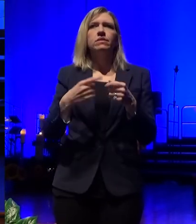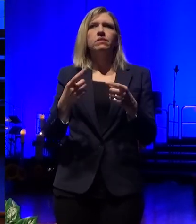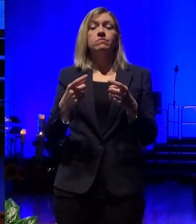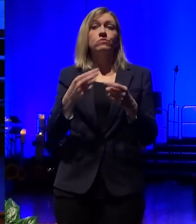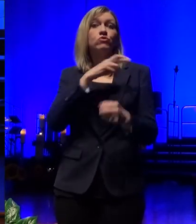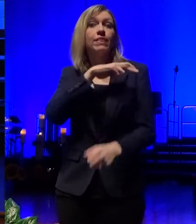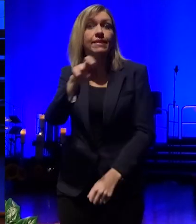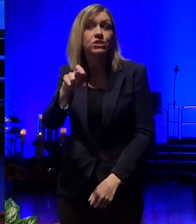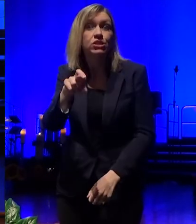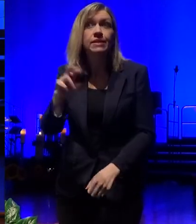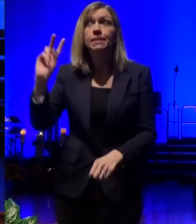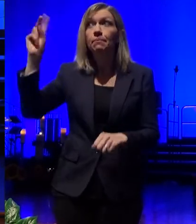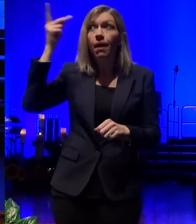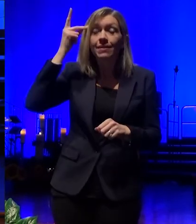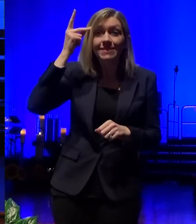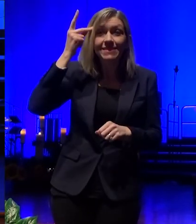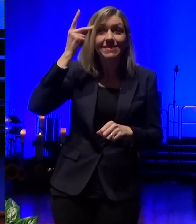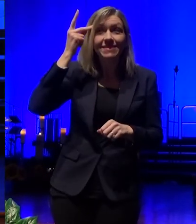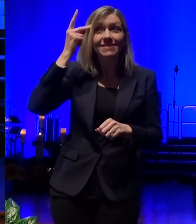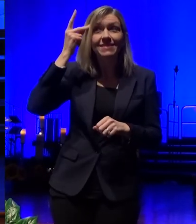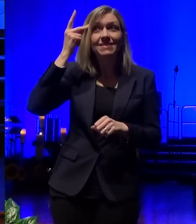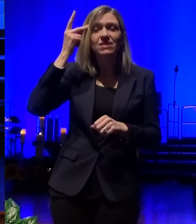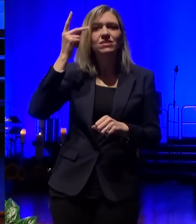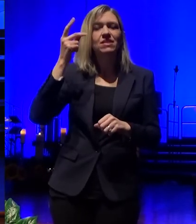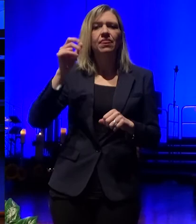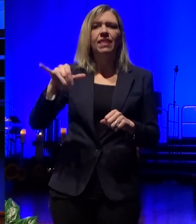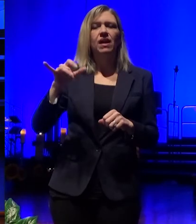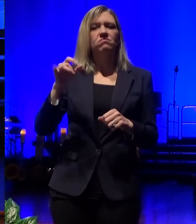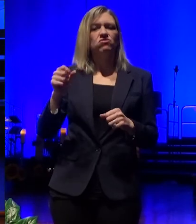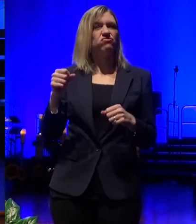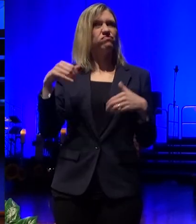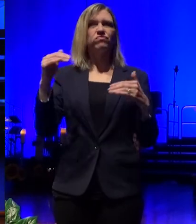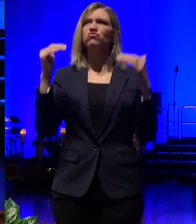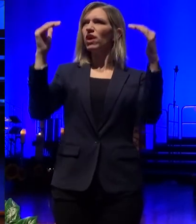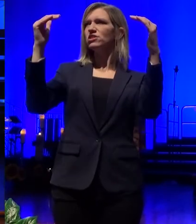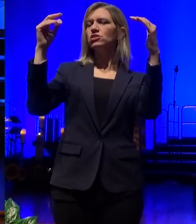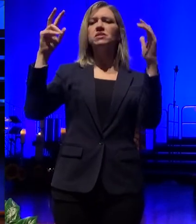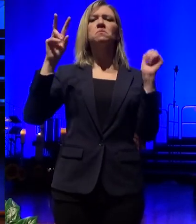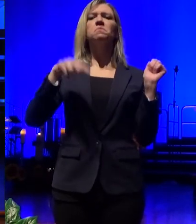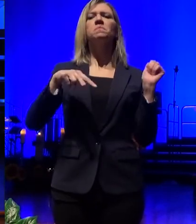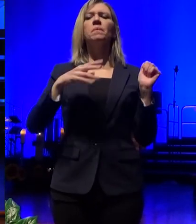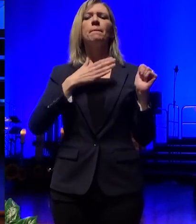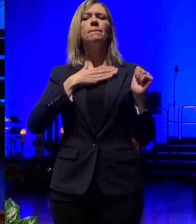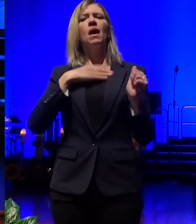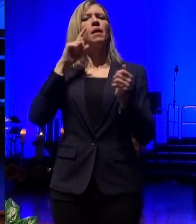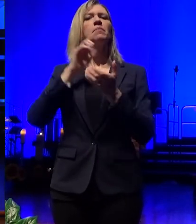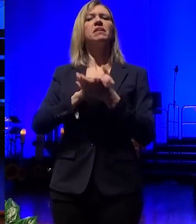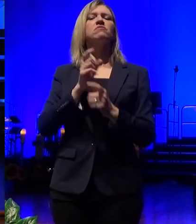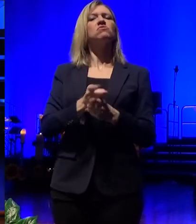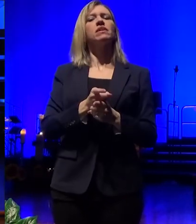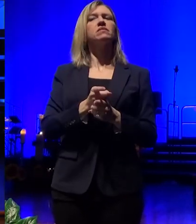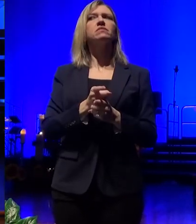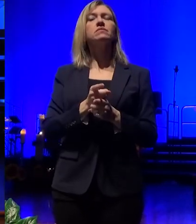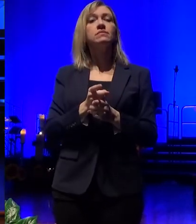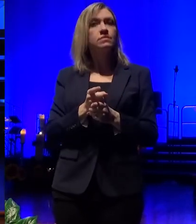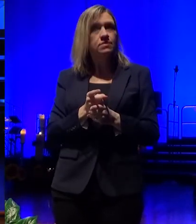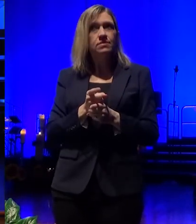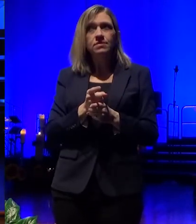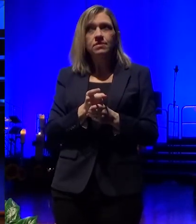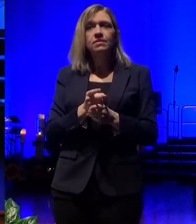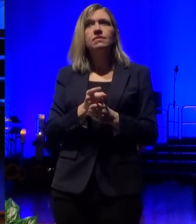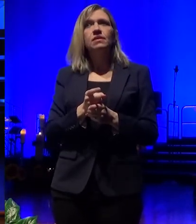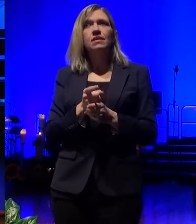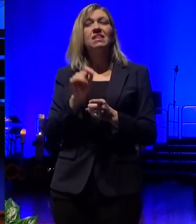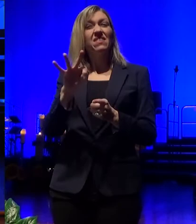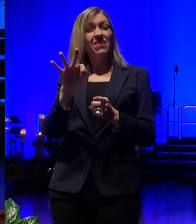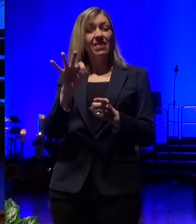Righteousness about religion and politics. Righteousness. My belief is right. And hoping